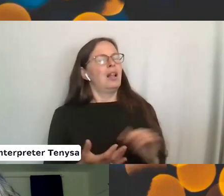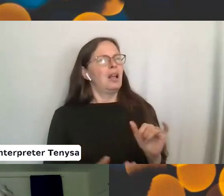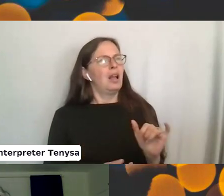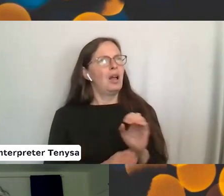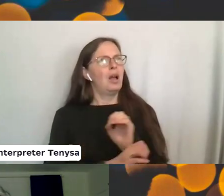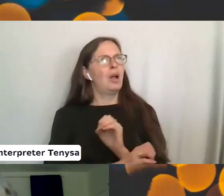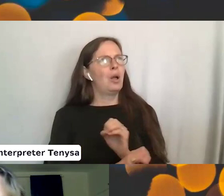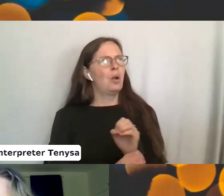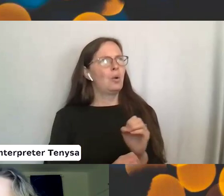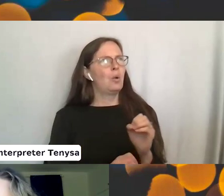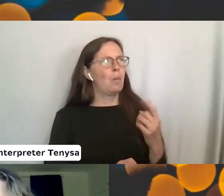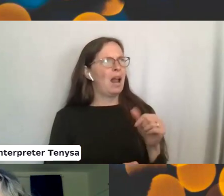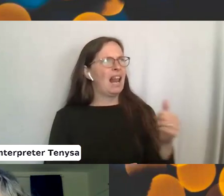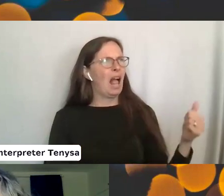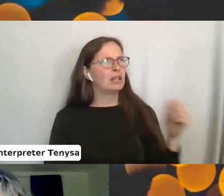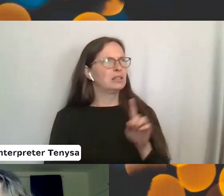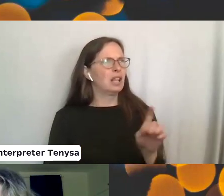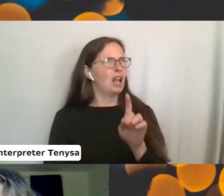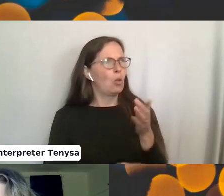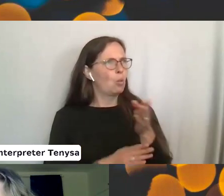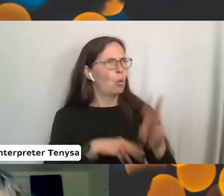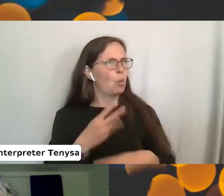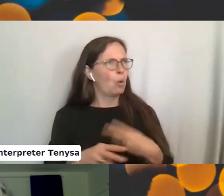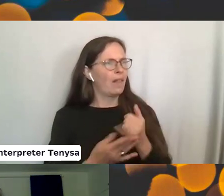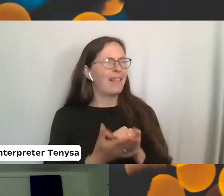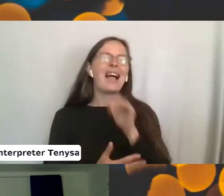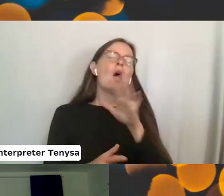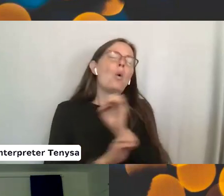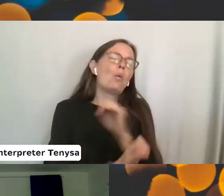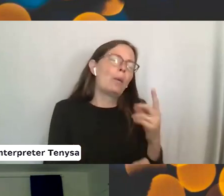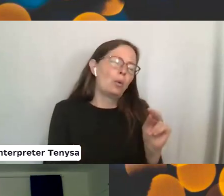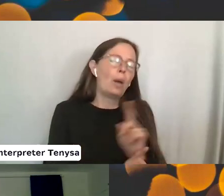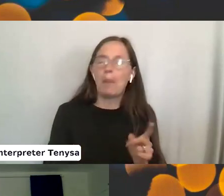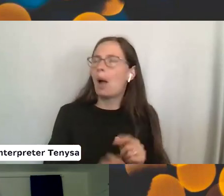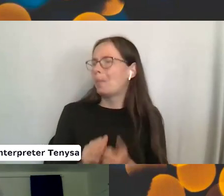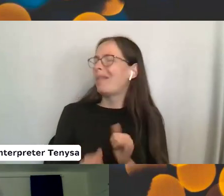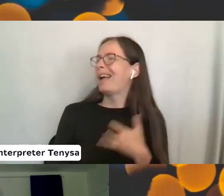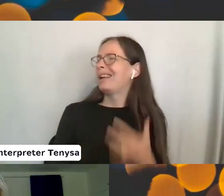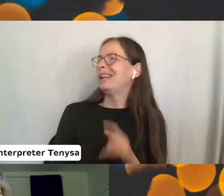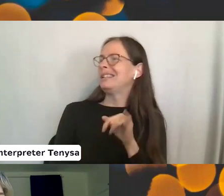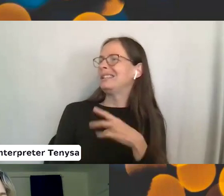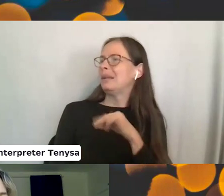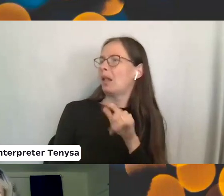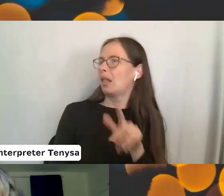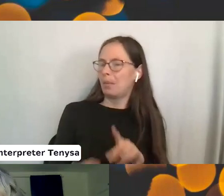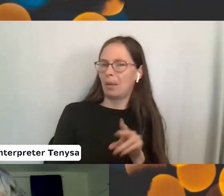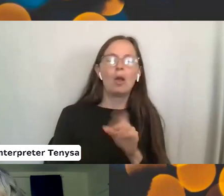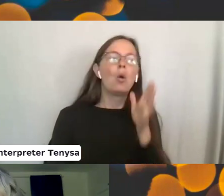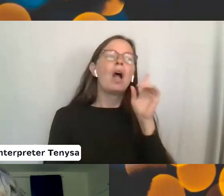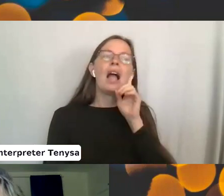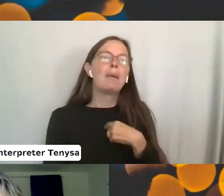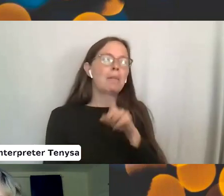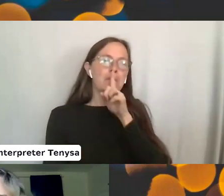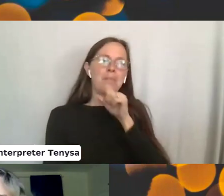goes through the world like that. Not nobody, but most typical people. You'll hear me not using the word normal,